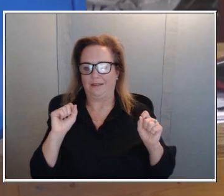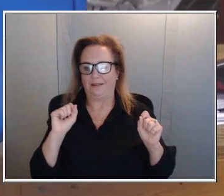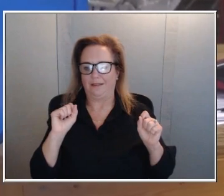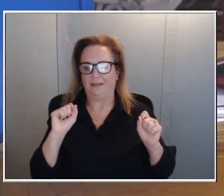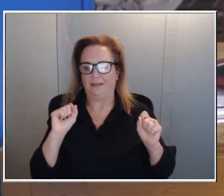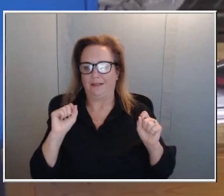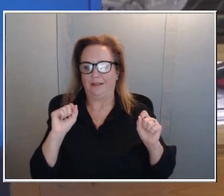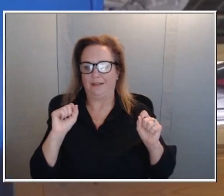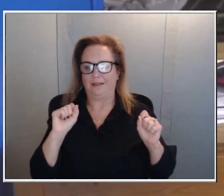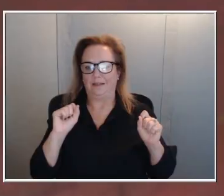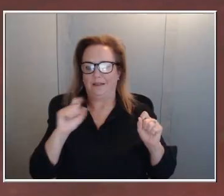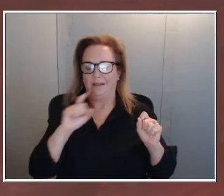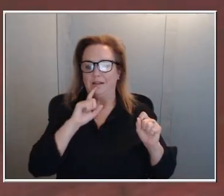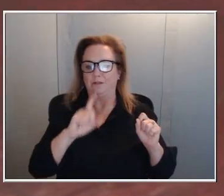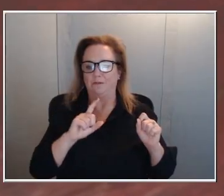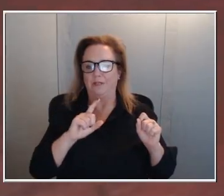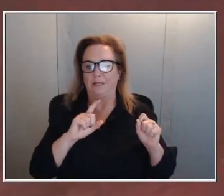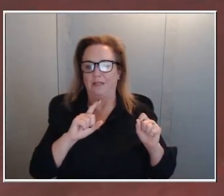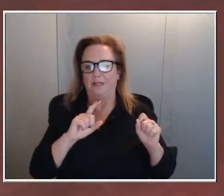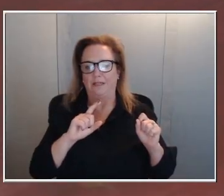It has definitely been